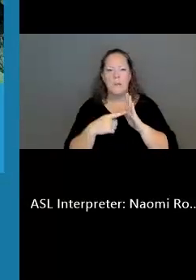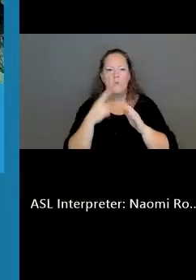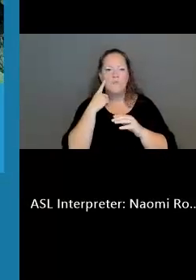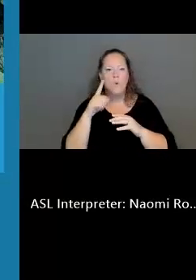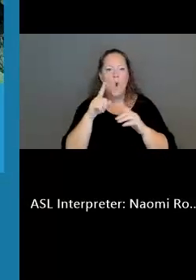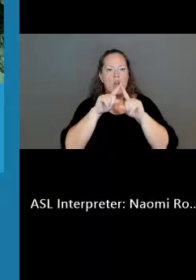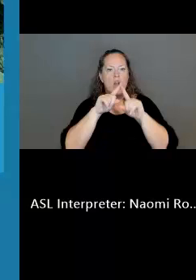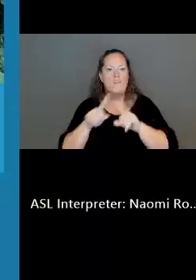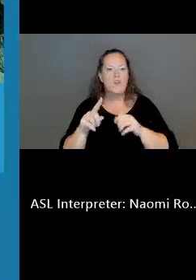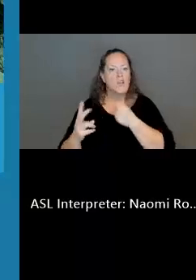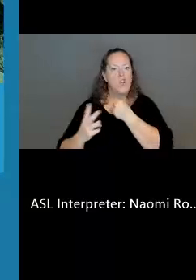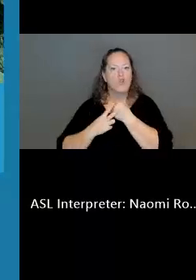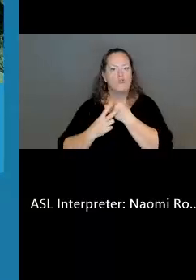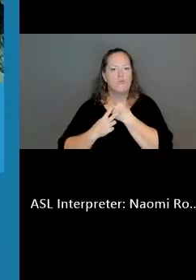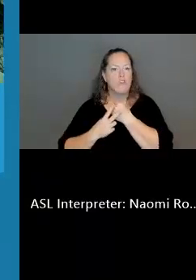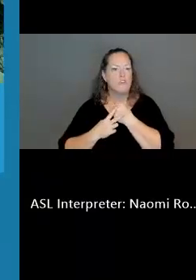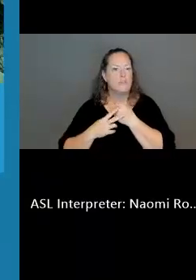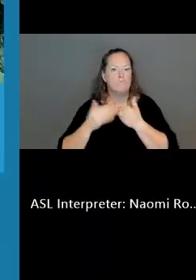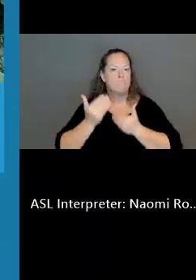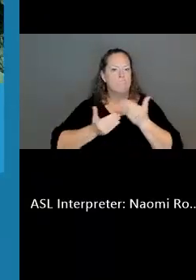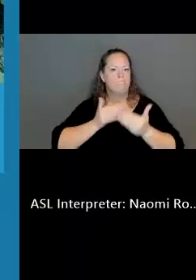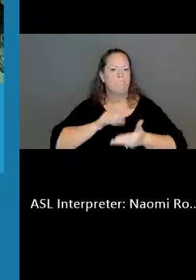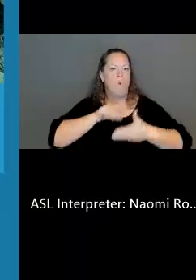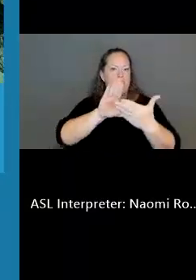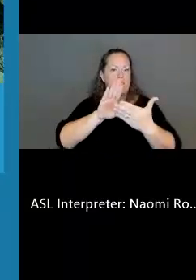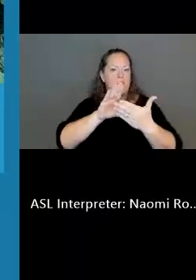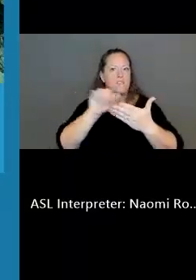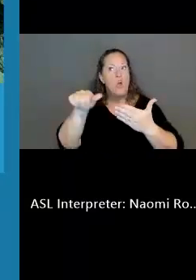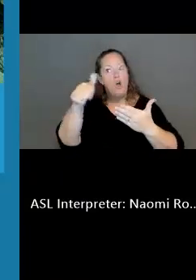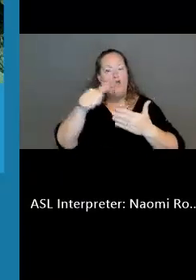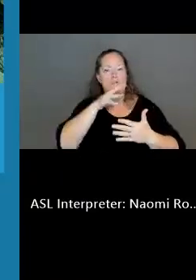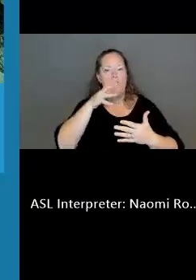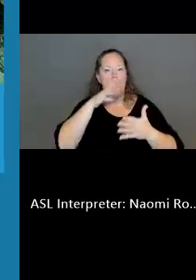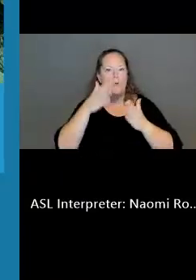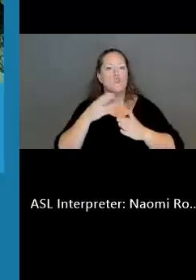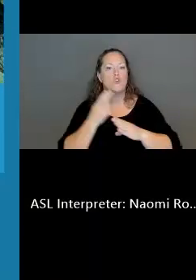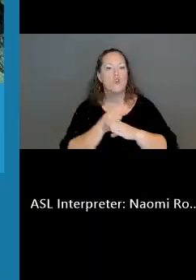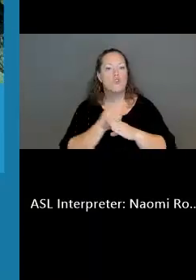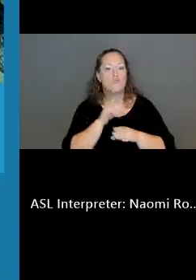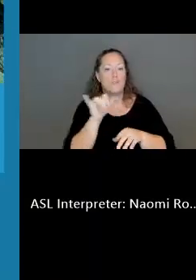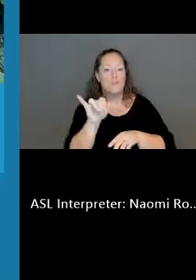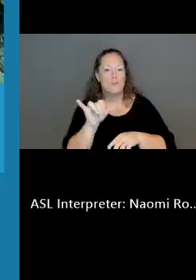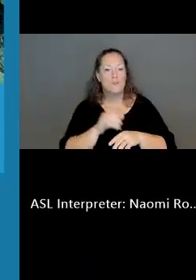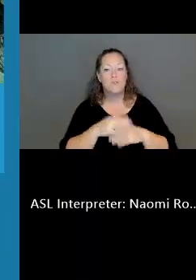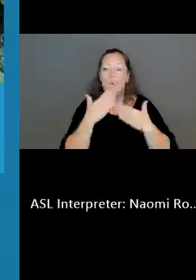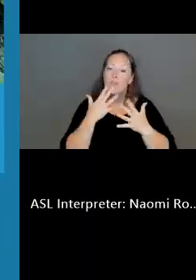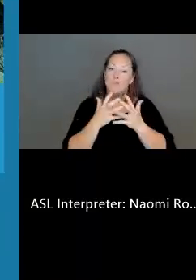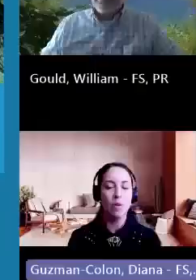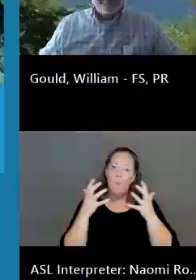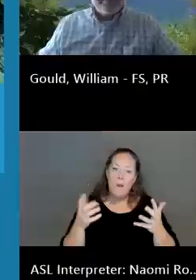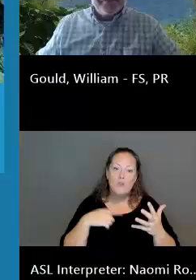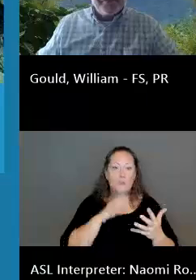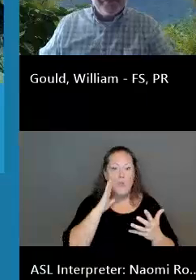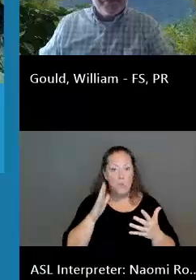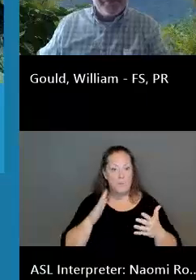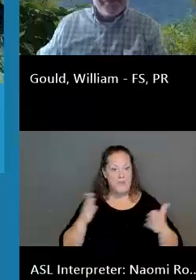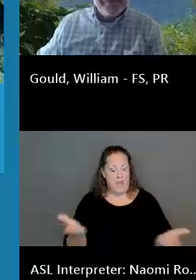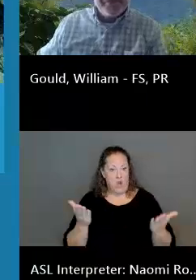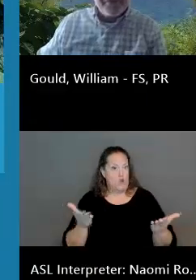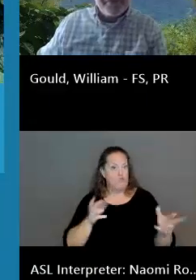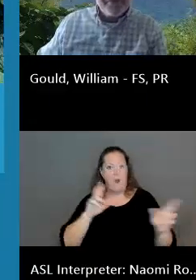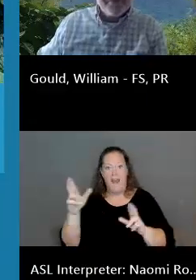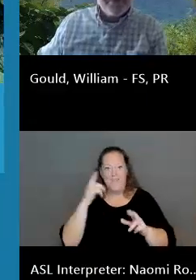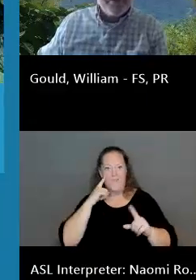different conservation practices that other farmers are doing as well. So thank you so much, and we are going to be here open for